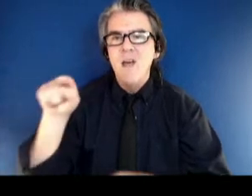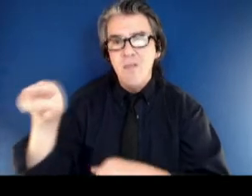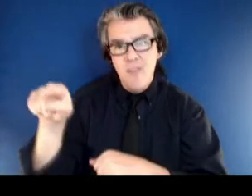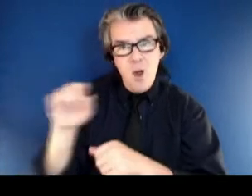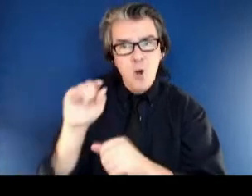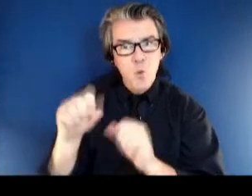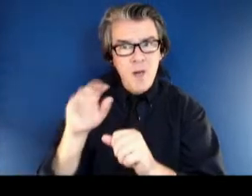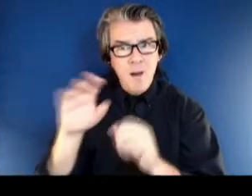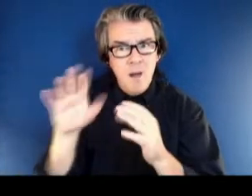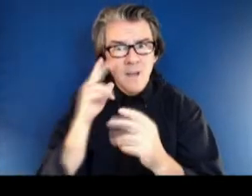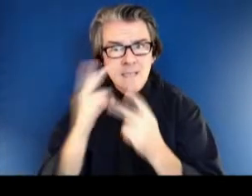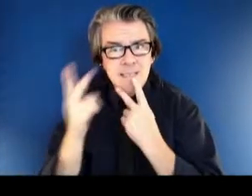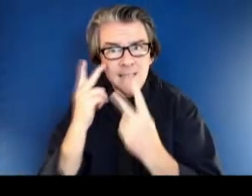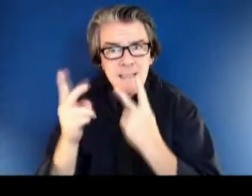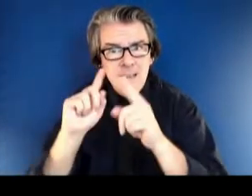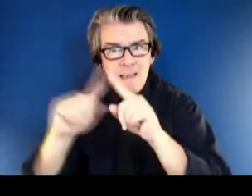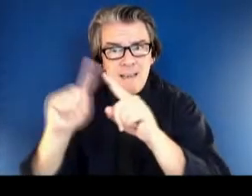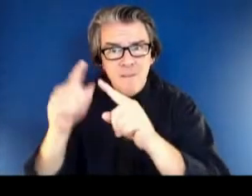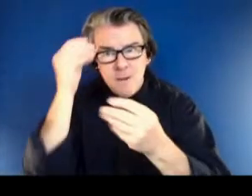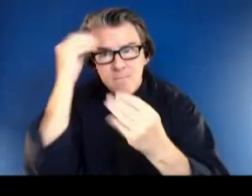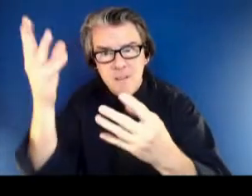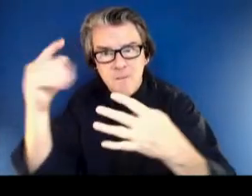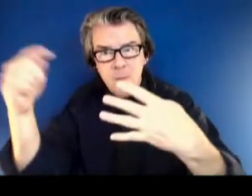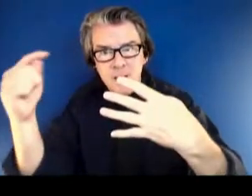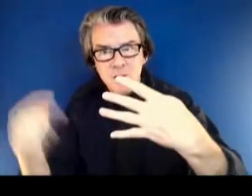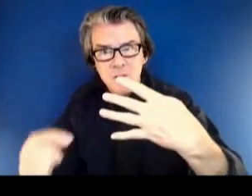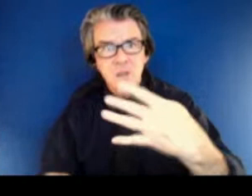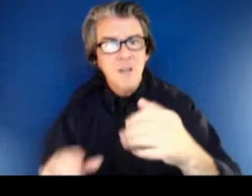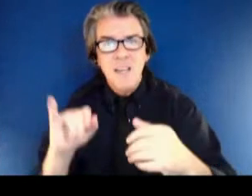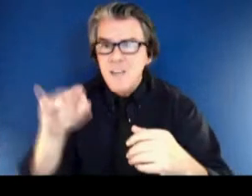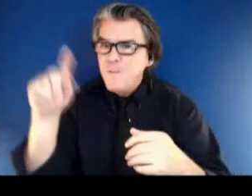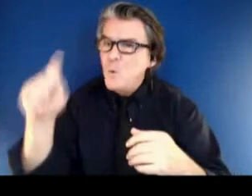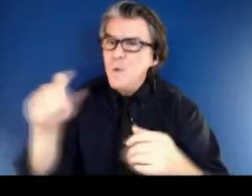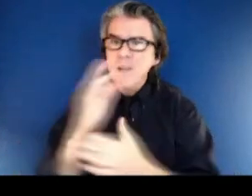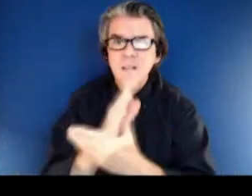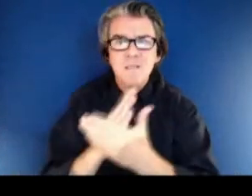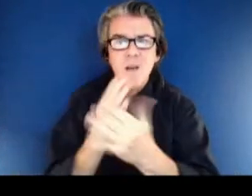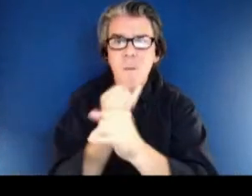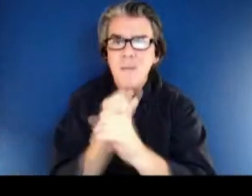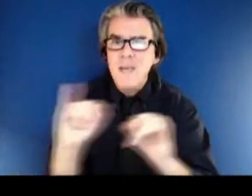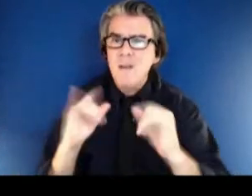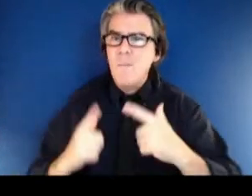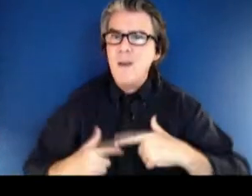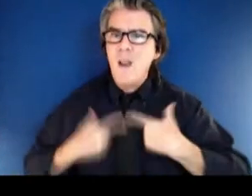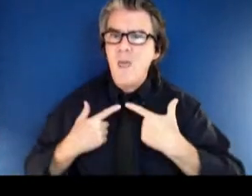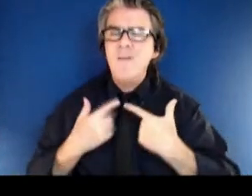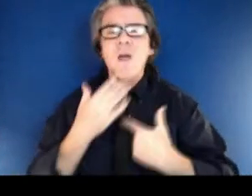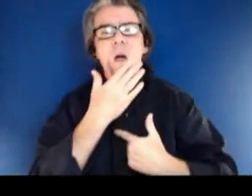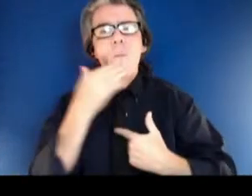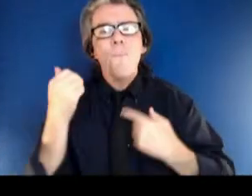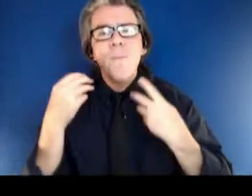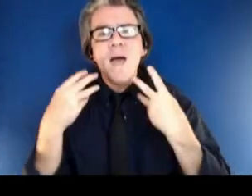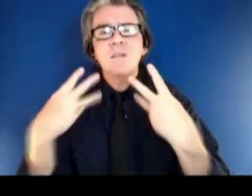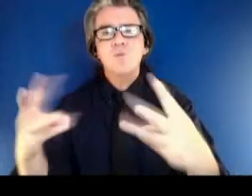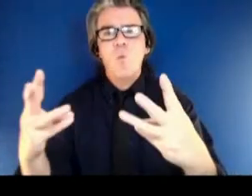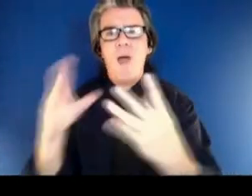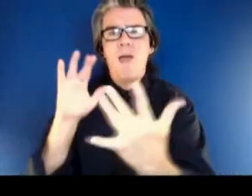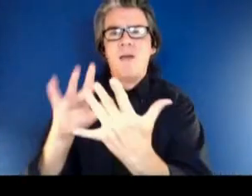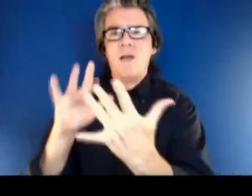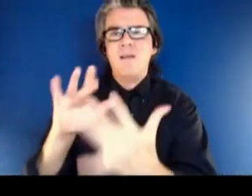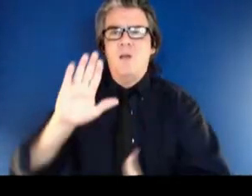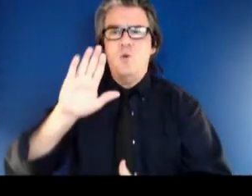have needs, if you rely on power for medical or independent living needs, please reach out to your independent living center and start the